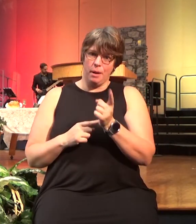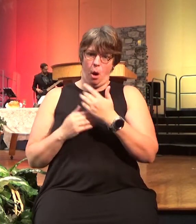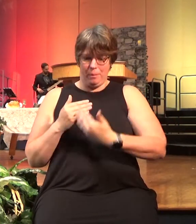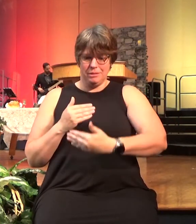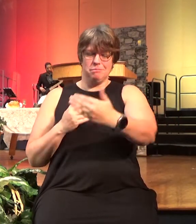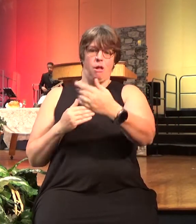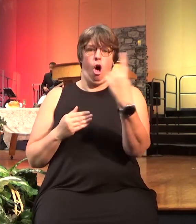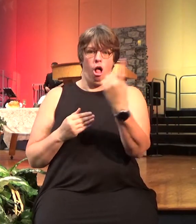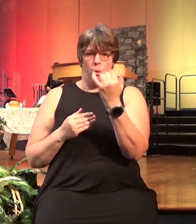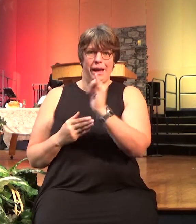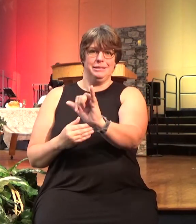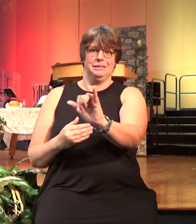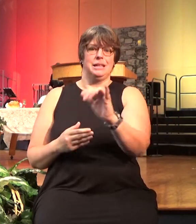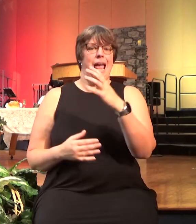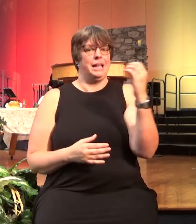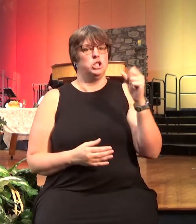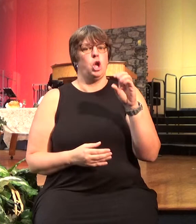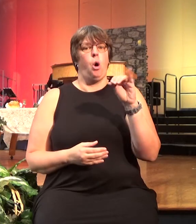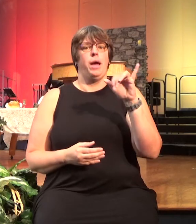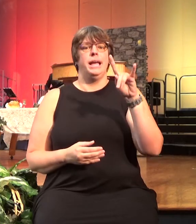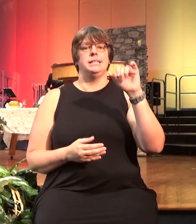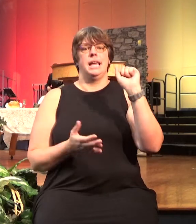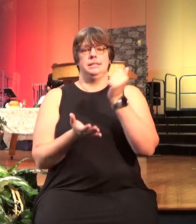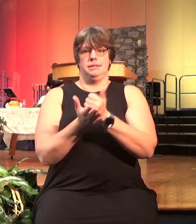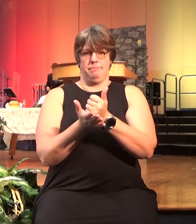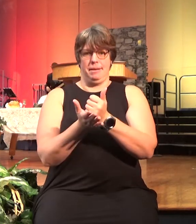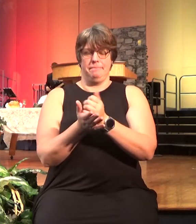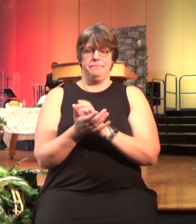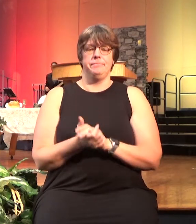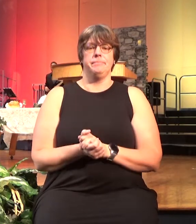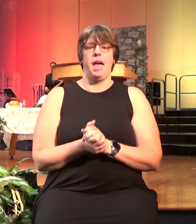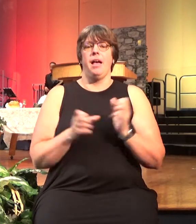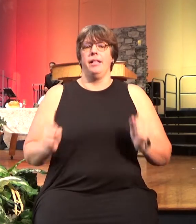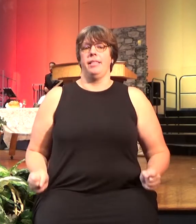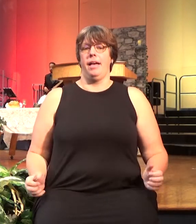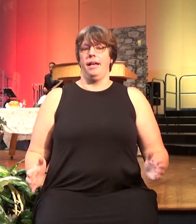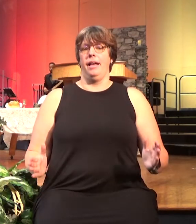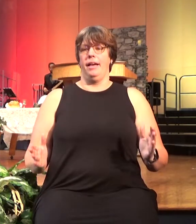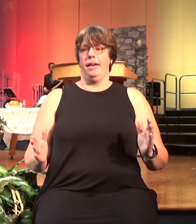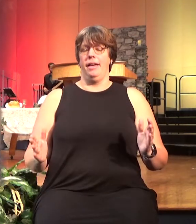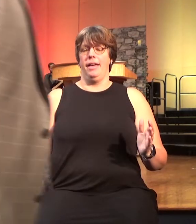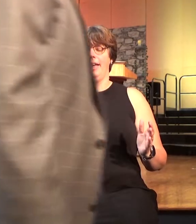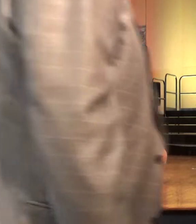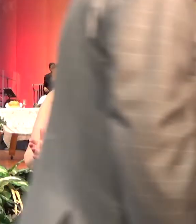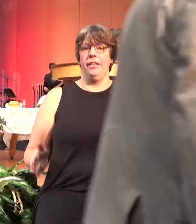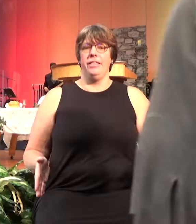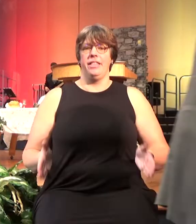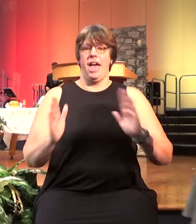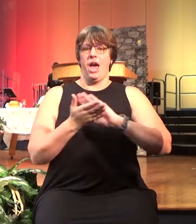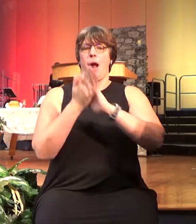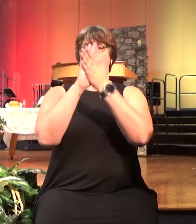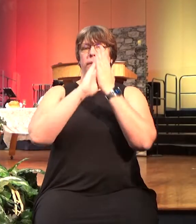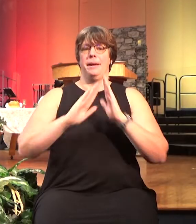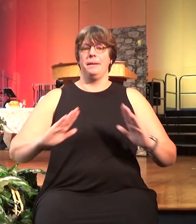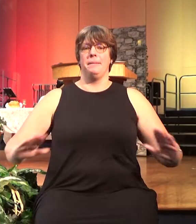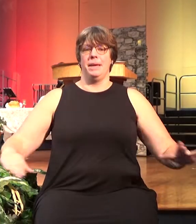from several thousand years ago in India, and we're going to talk about how it's a healing, holistic healing practice, but it's also